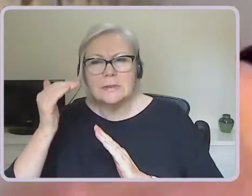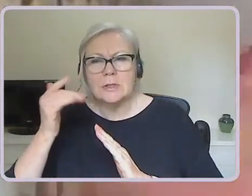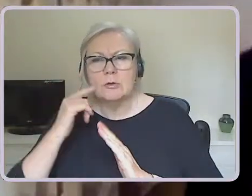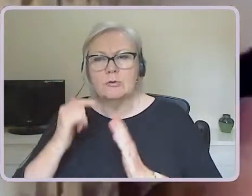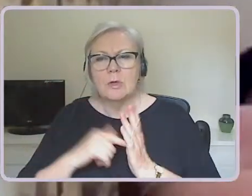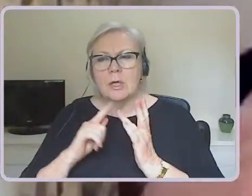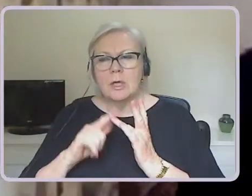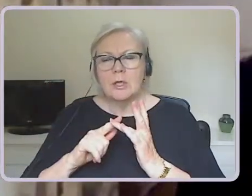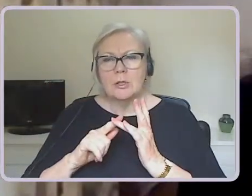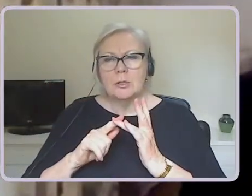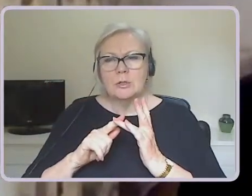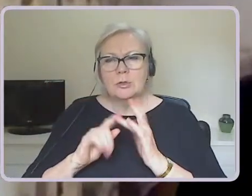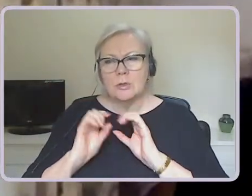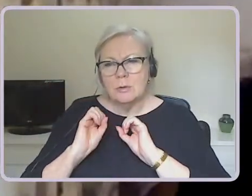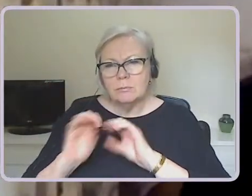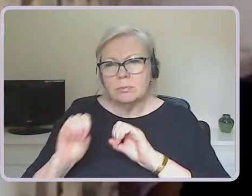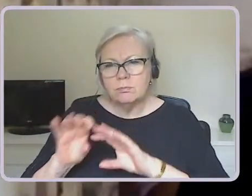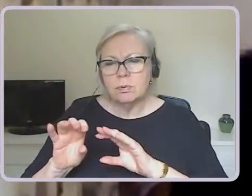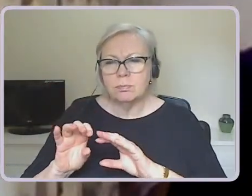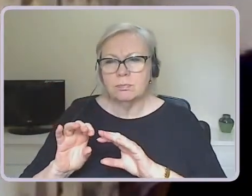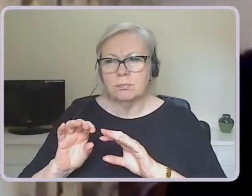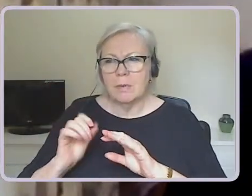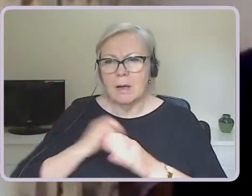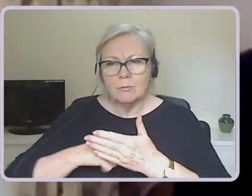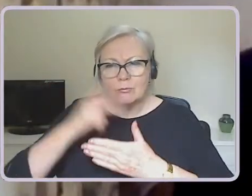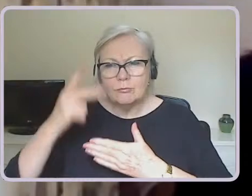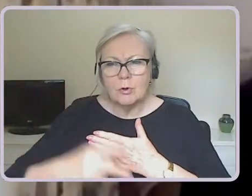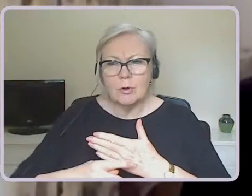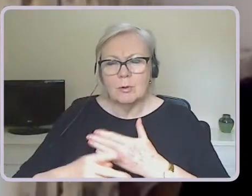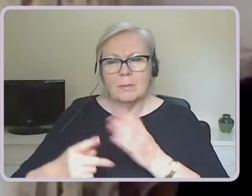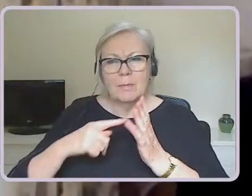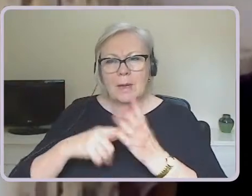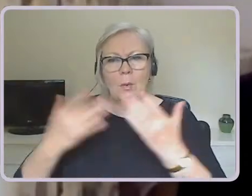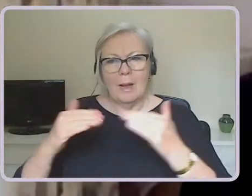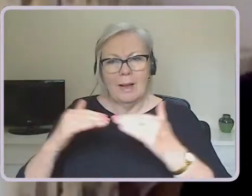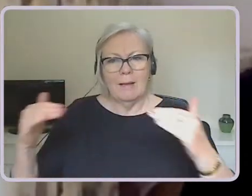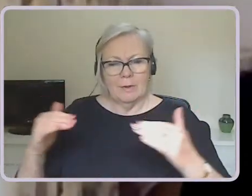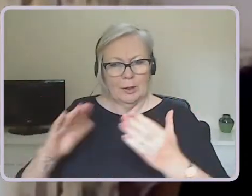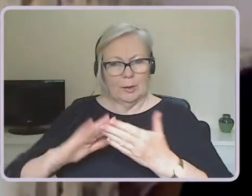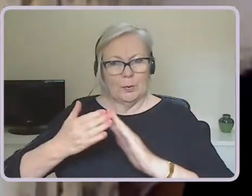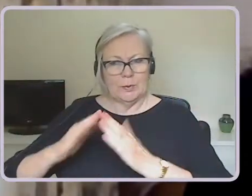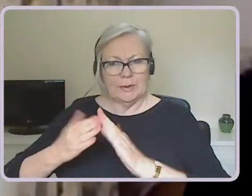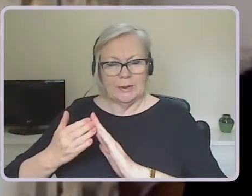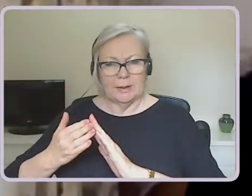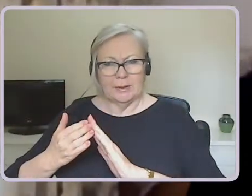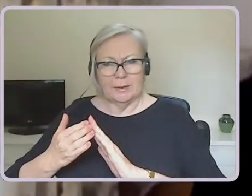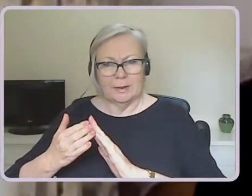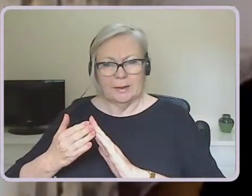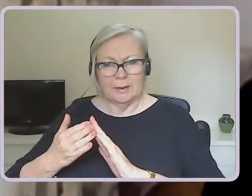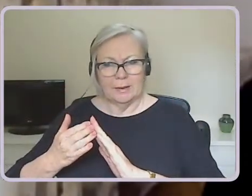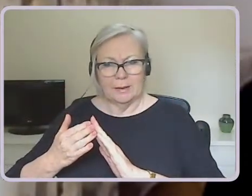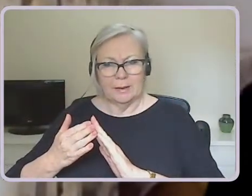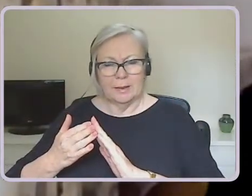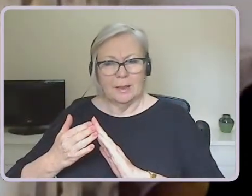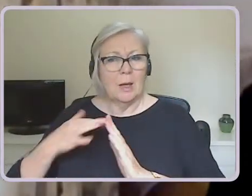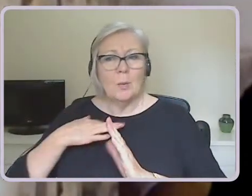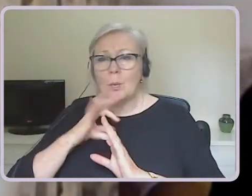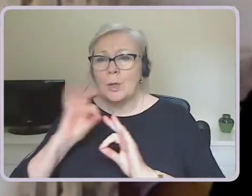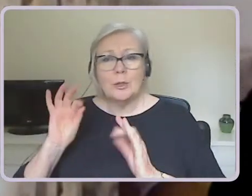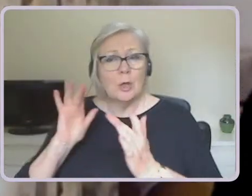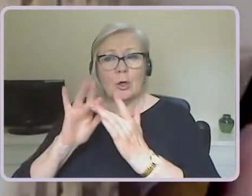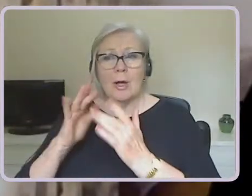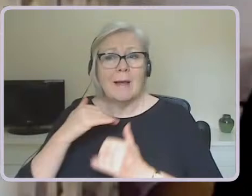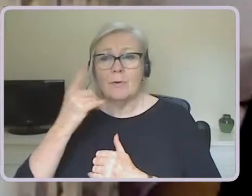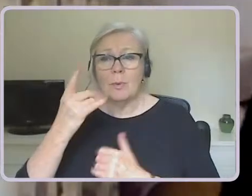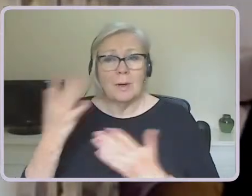at a community level. And I wonder in how we do that, we don't reach everybody, not